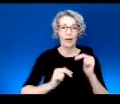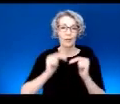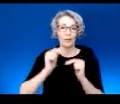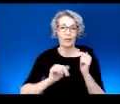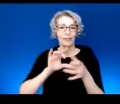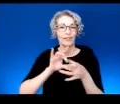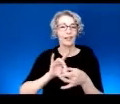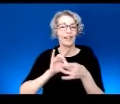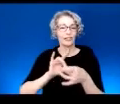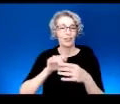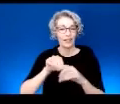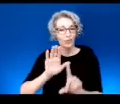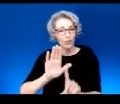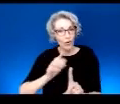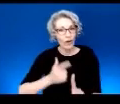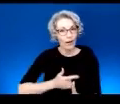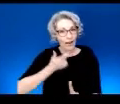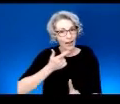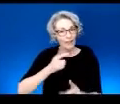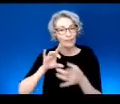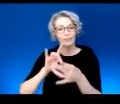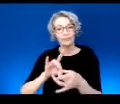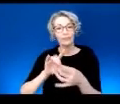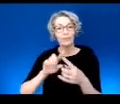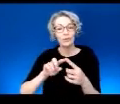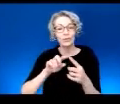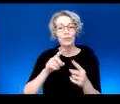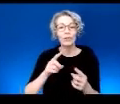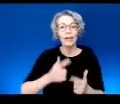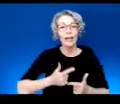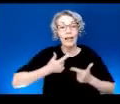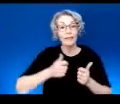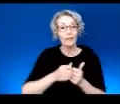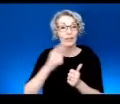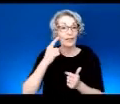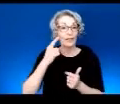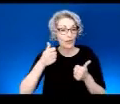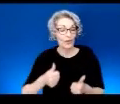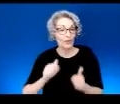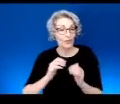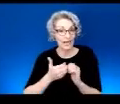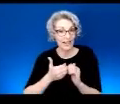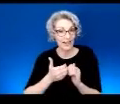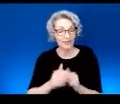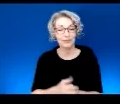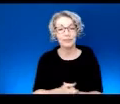connections in your own life in regards to navigating your hearing loss?